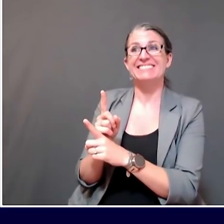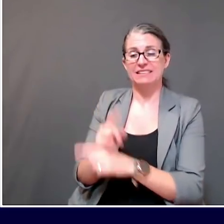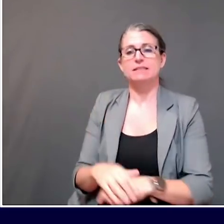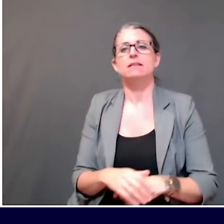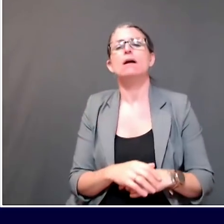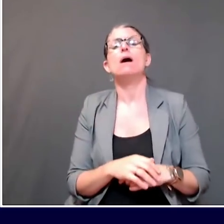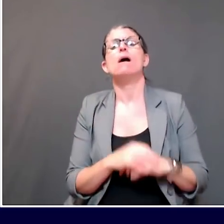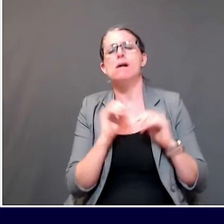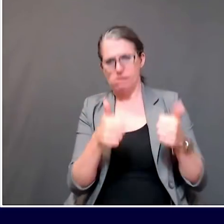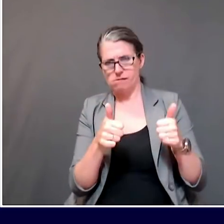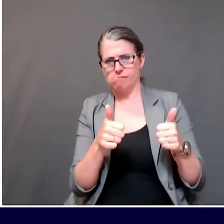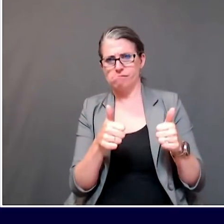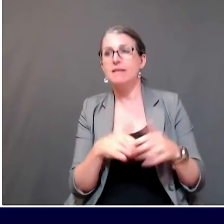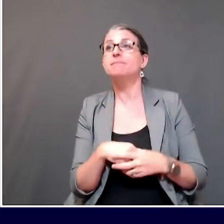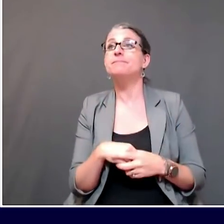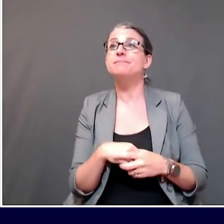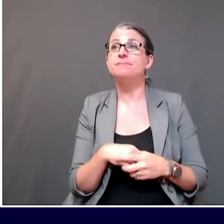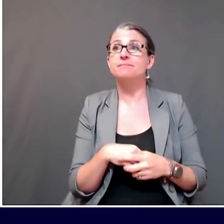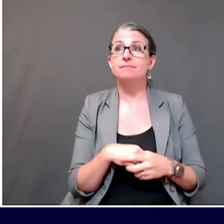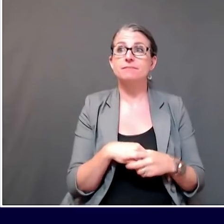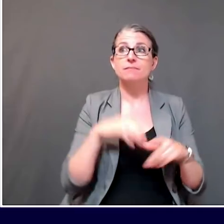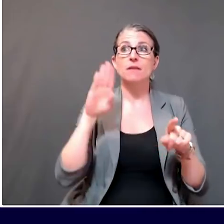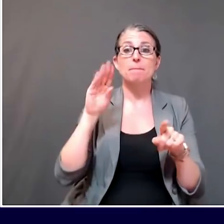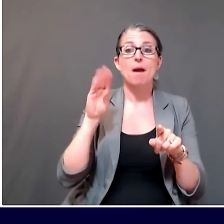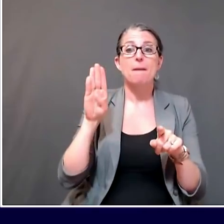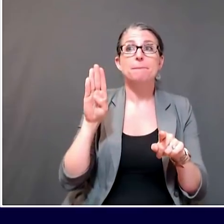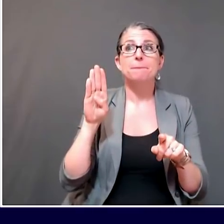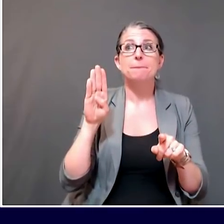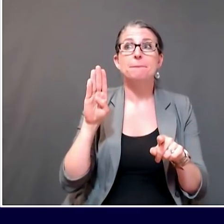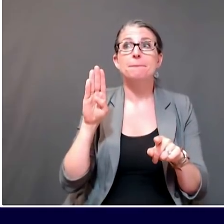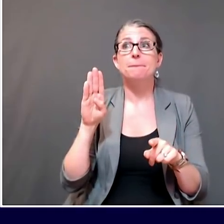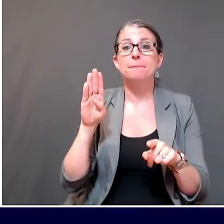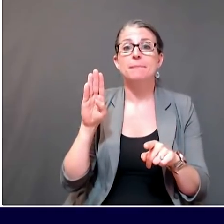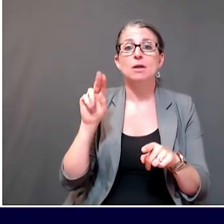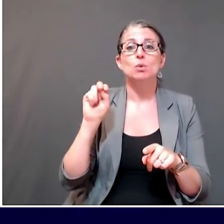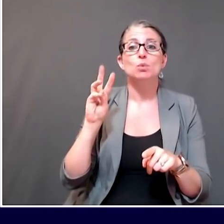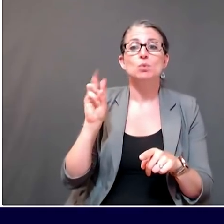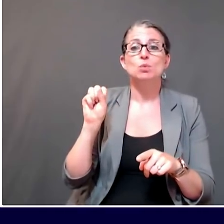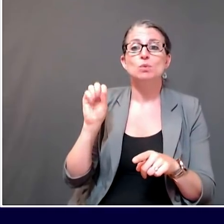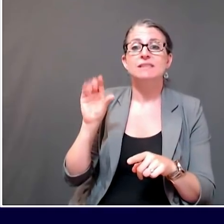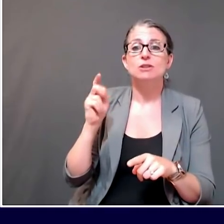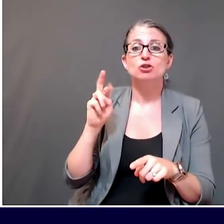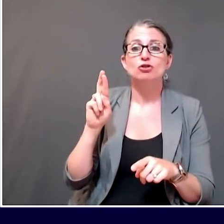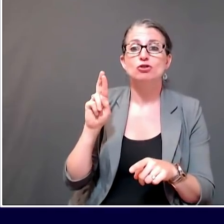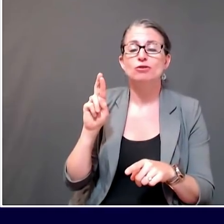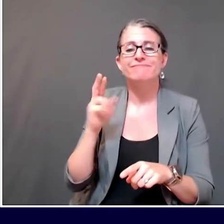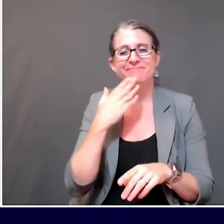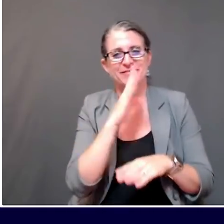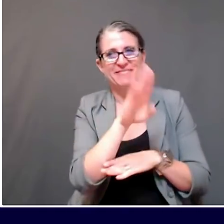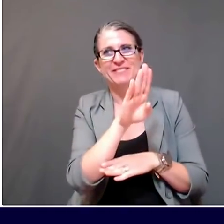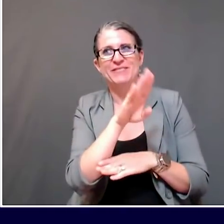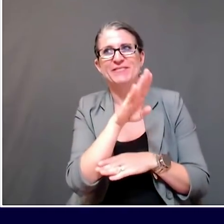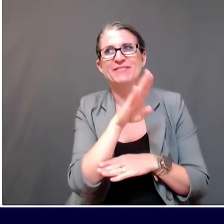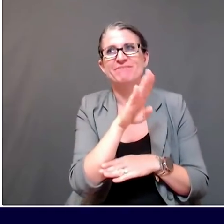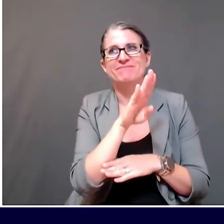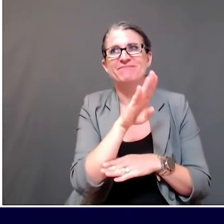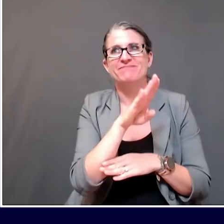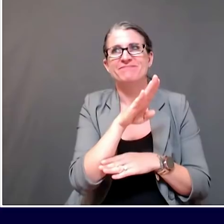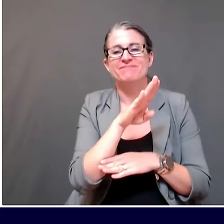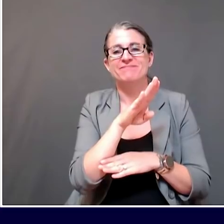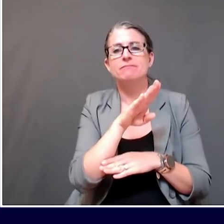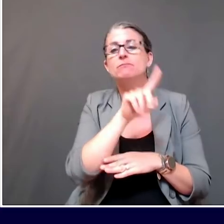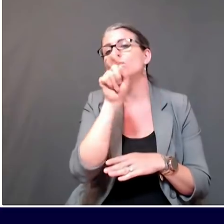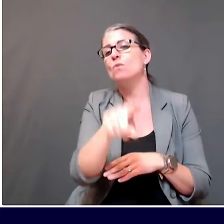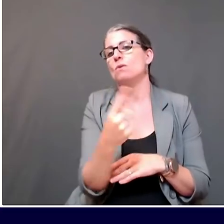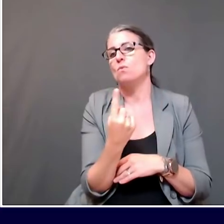Center. Good afternoon. I only have one question today because you answered quite a few of the other ones. Over